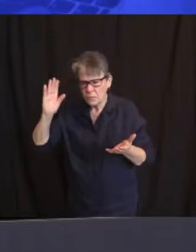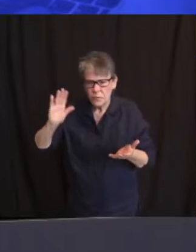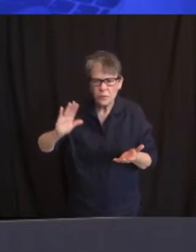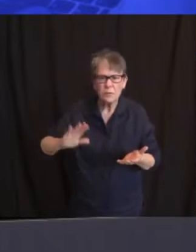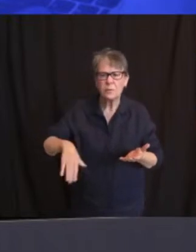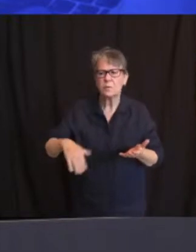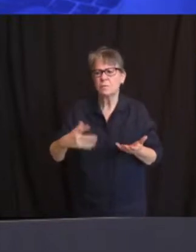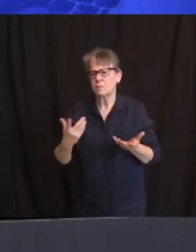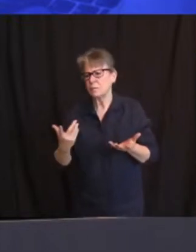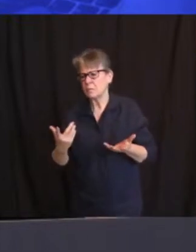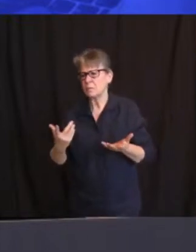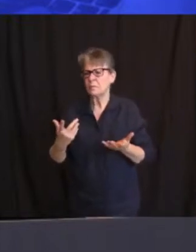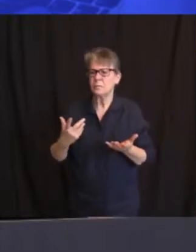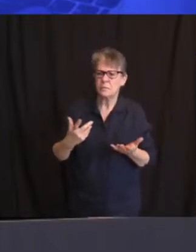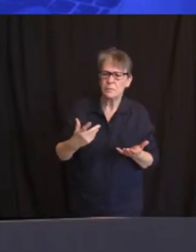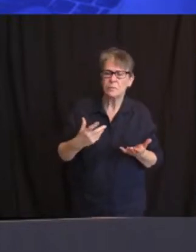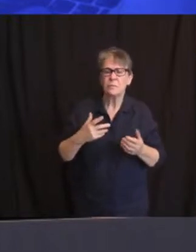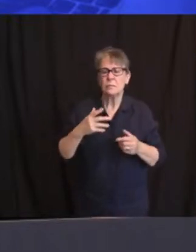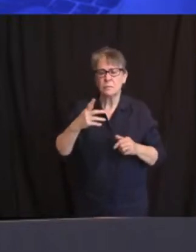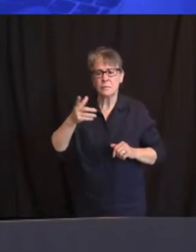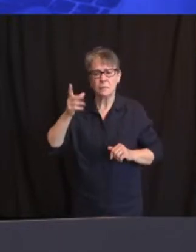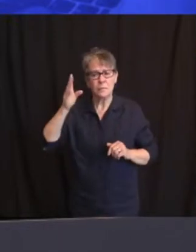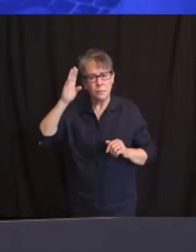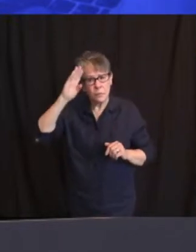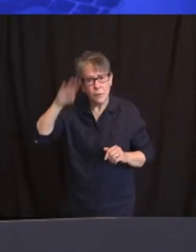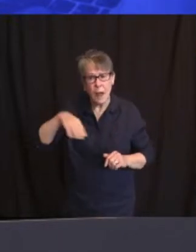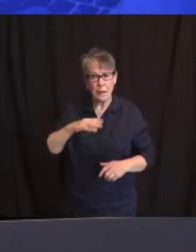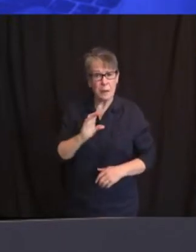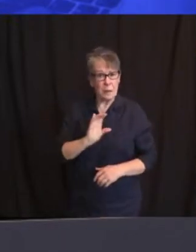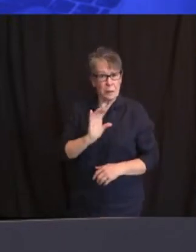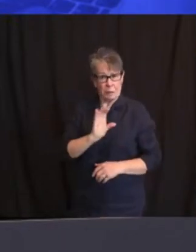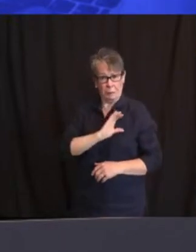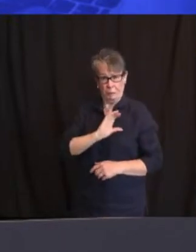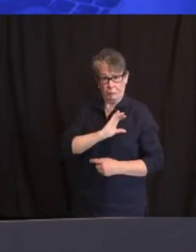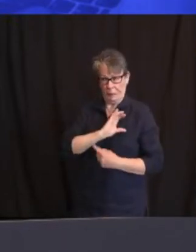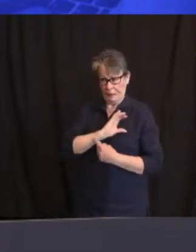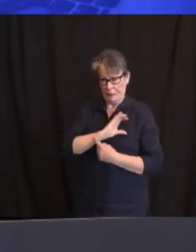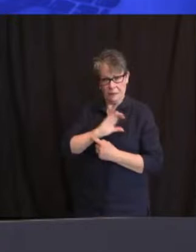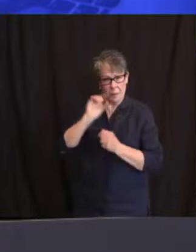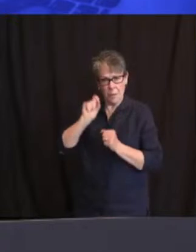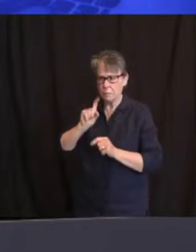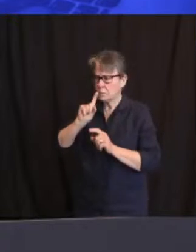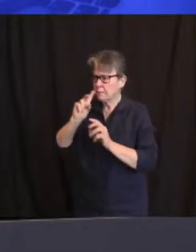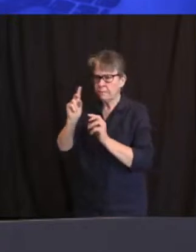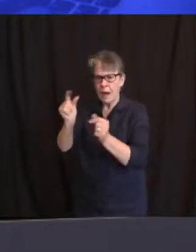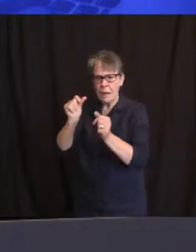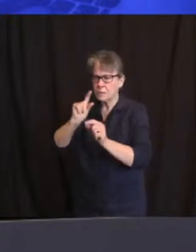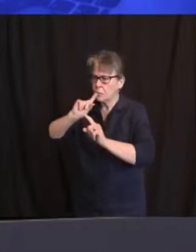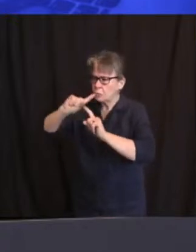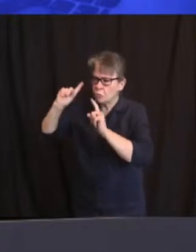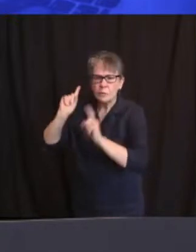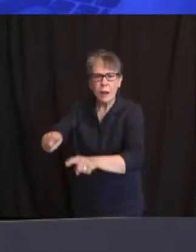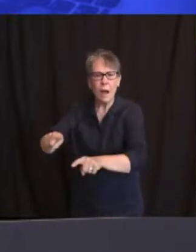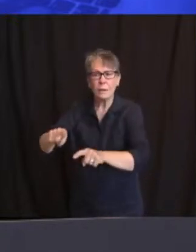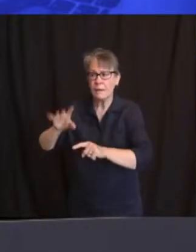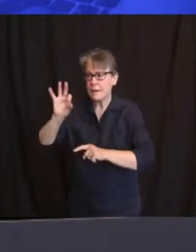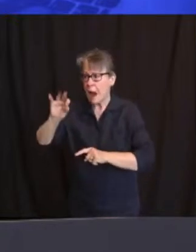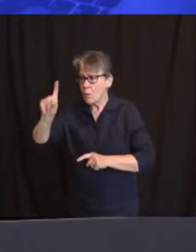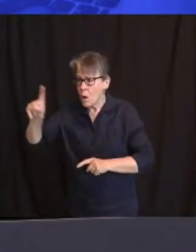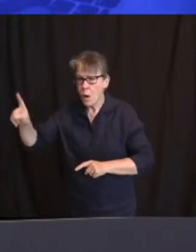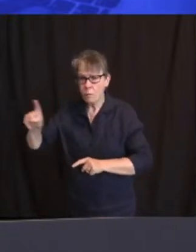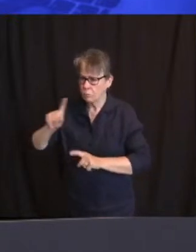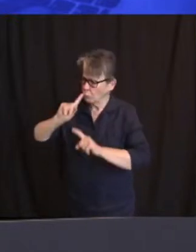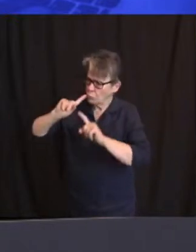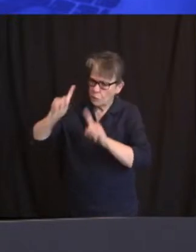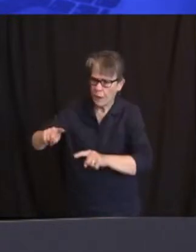hang-ups, domestics, fatal accidents, and today's a special day in our country's history. May